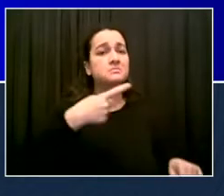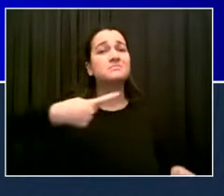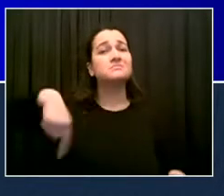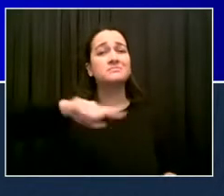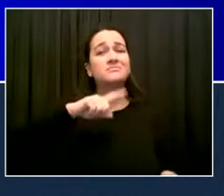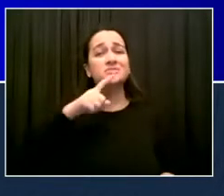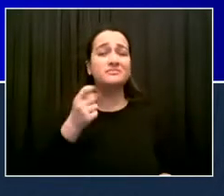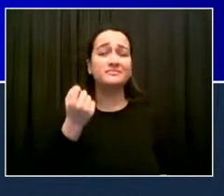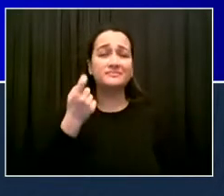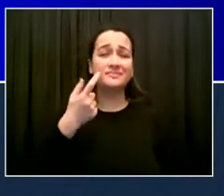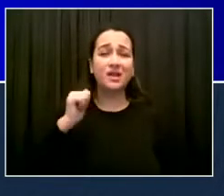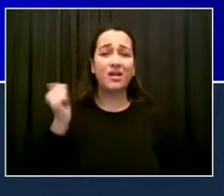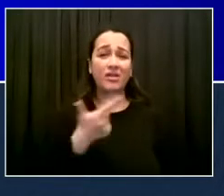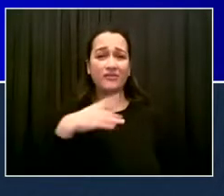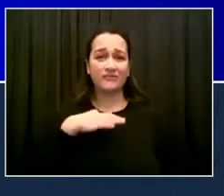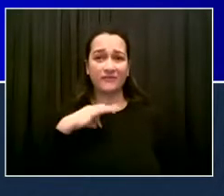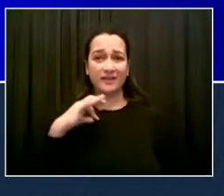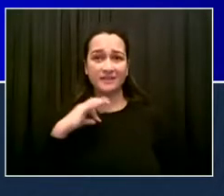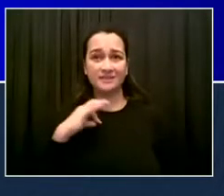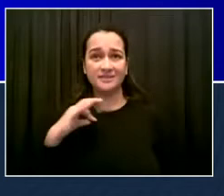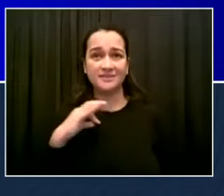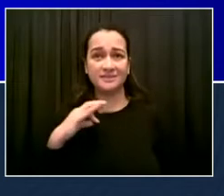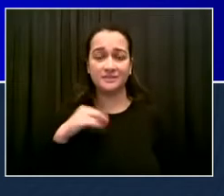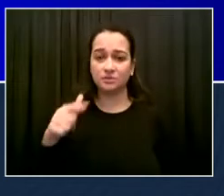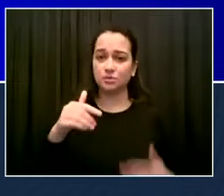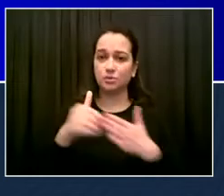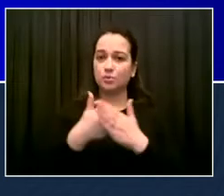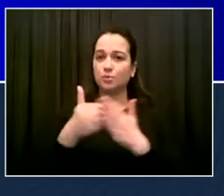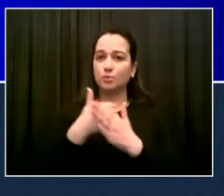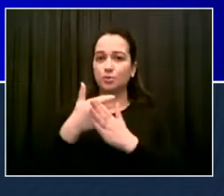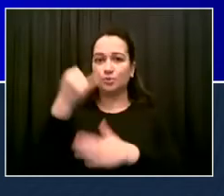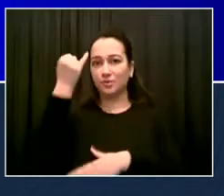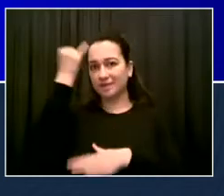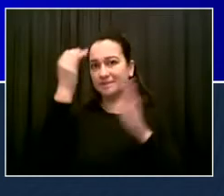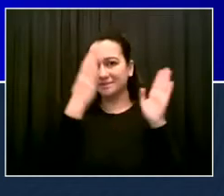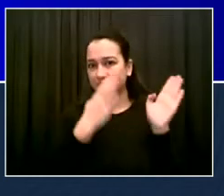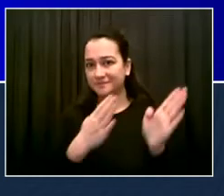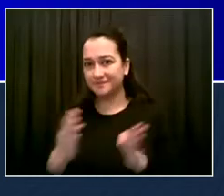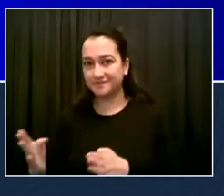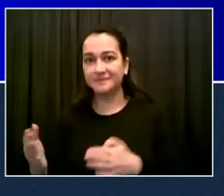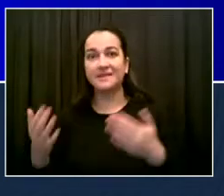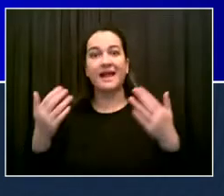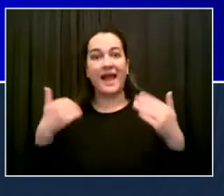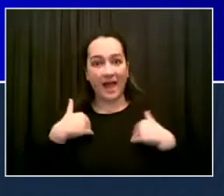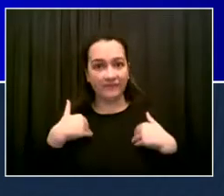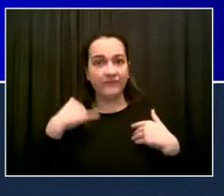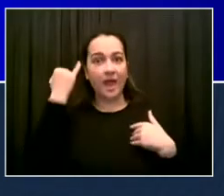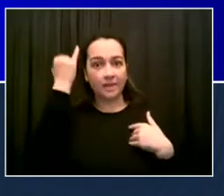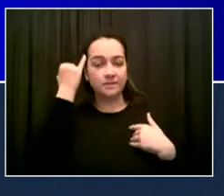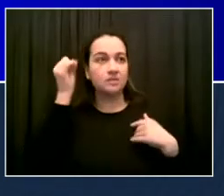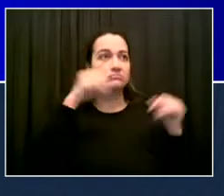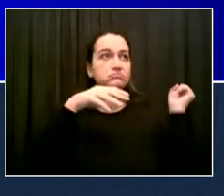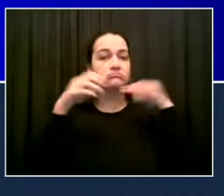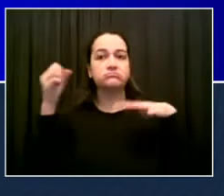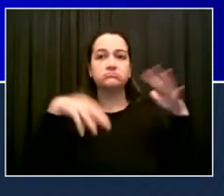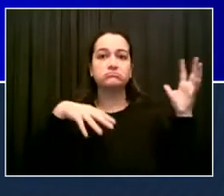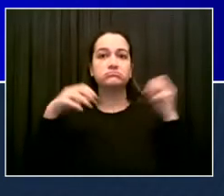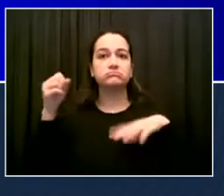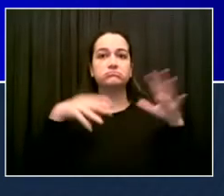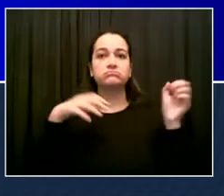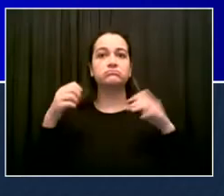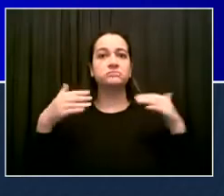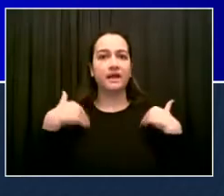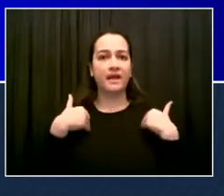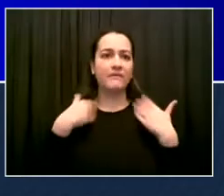van that's sponsored by our partners with the Sanitation Foundation, these are important resources that can help us clean New